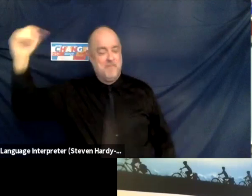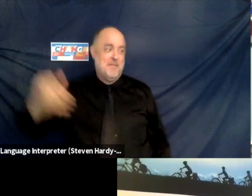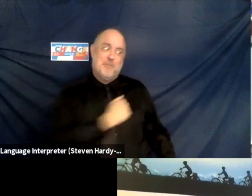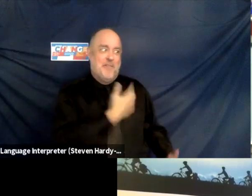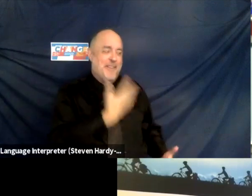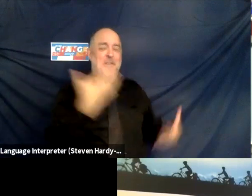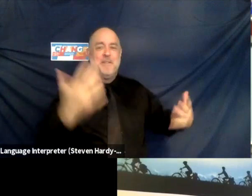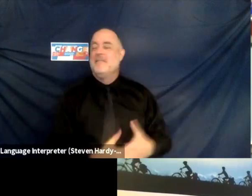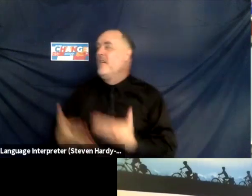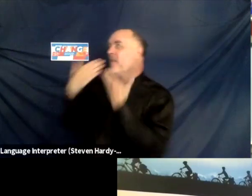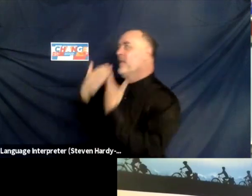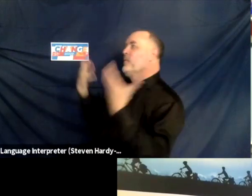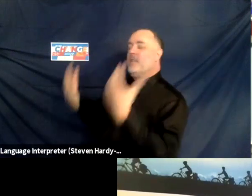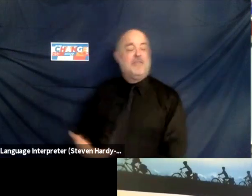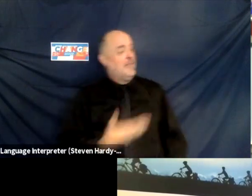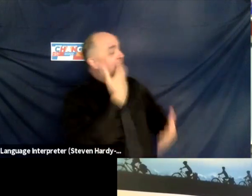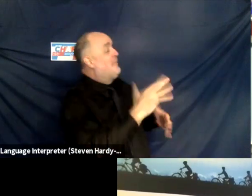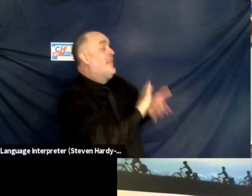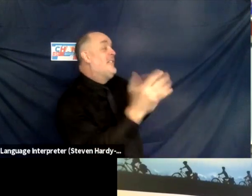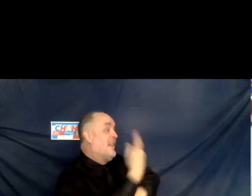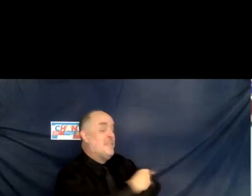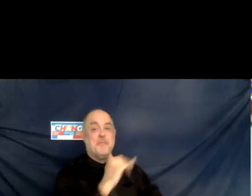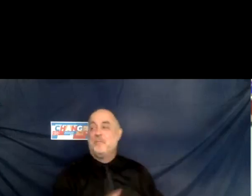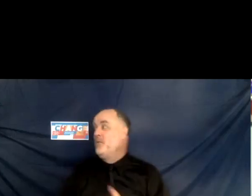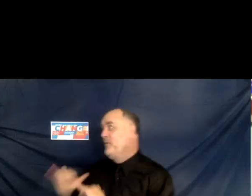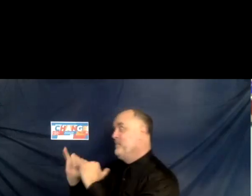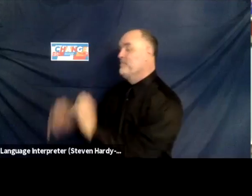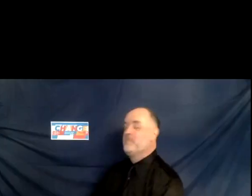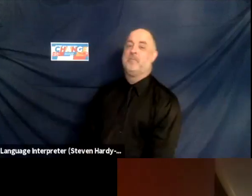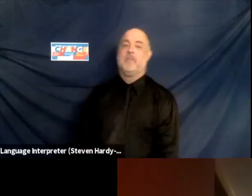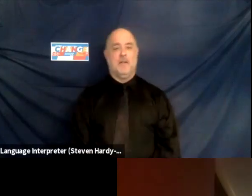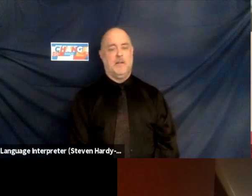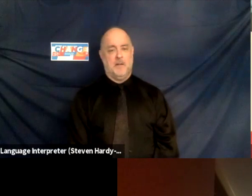so much. Thank you. All right. Have a nice day. Well, you too.